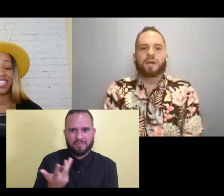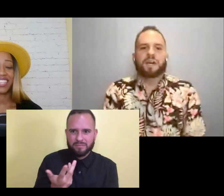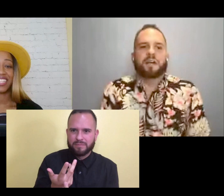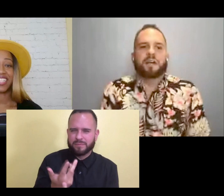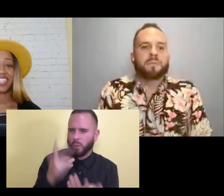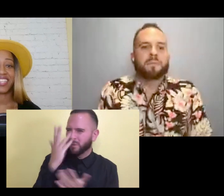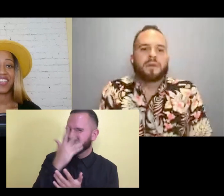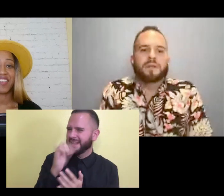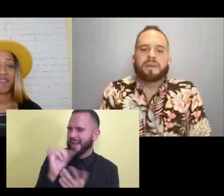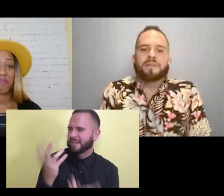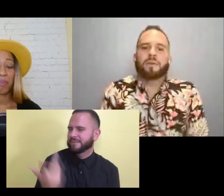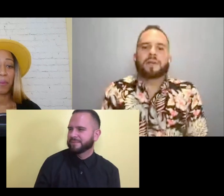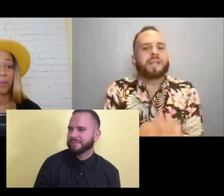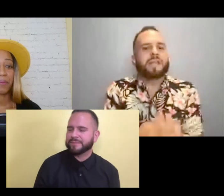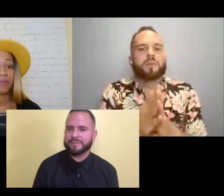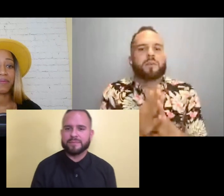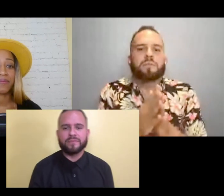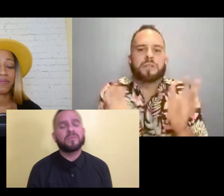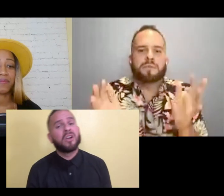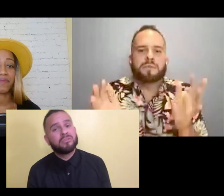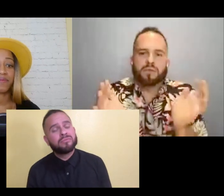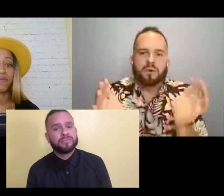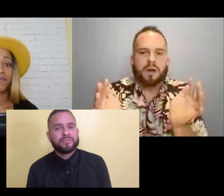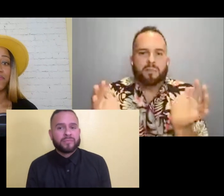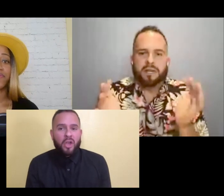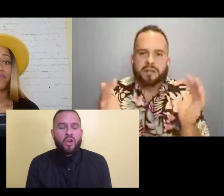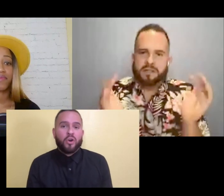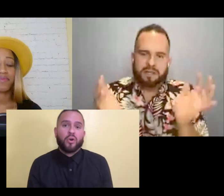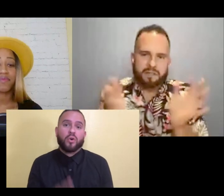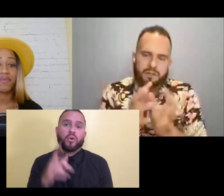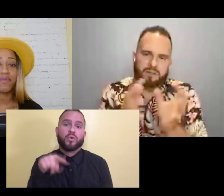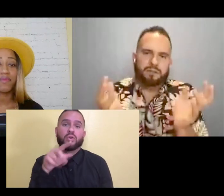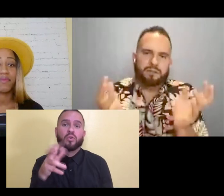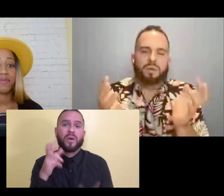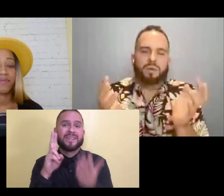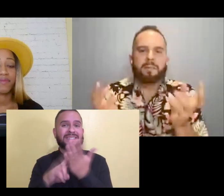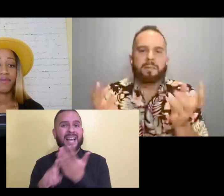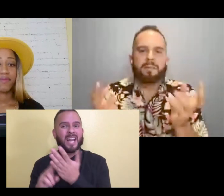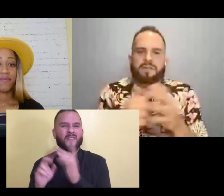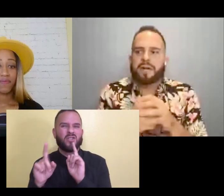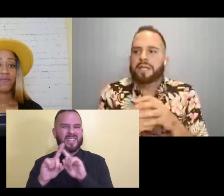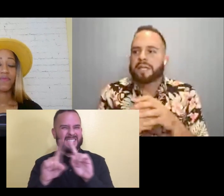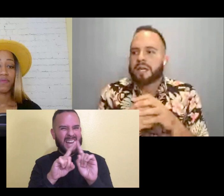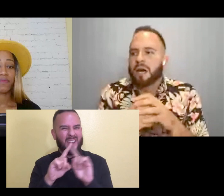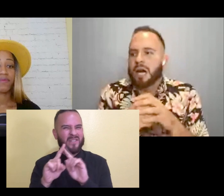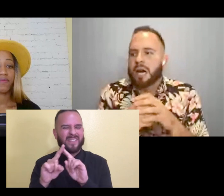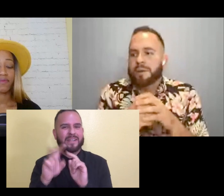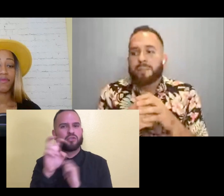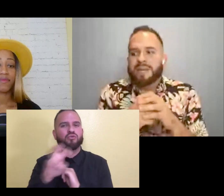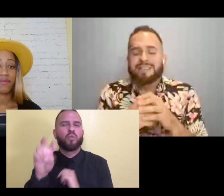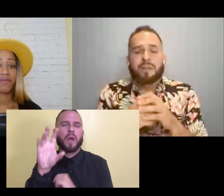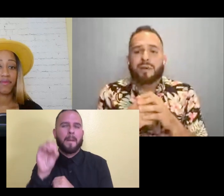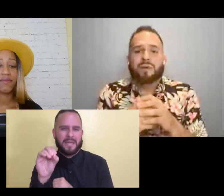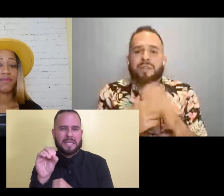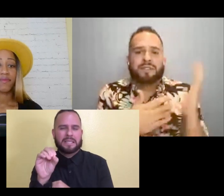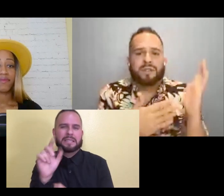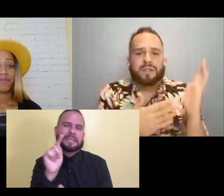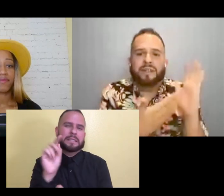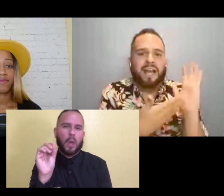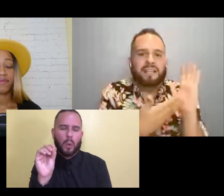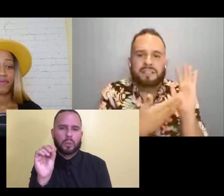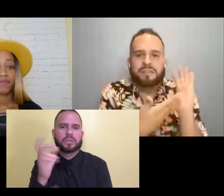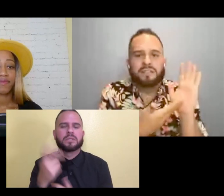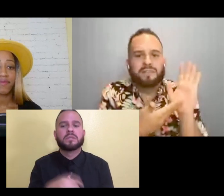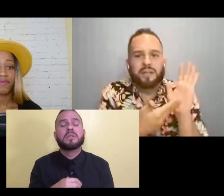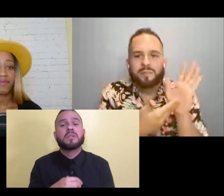guide. so you definitely want to sign up with multiple tour operators. Like I said, those are the tour companies, right? And basically the way it works is you